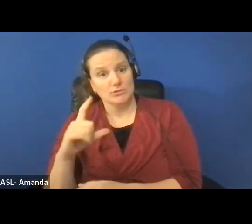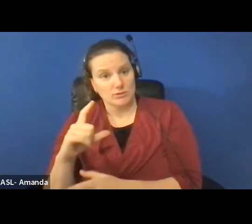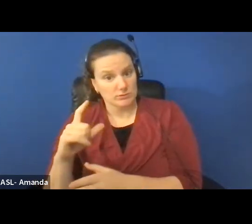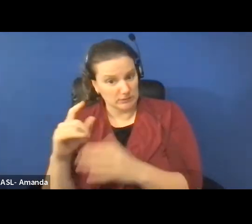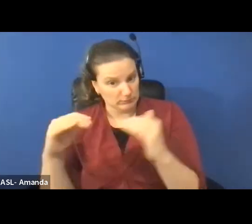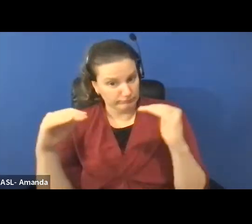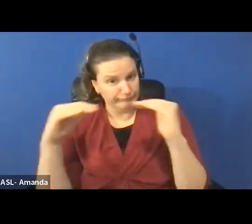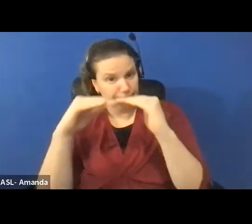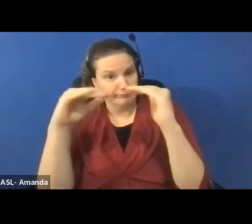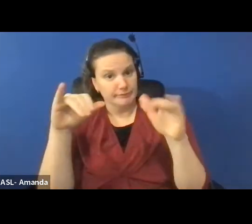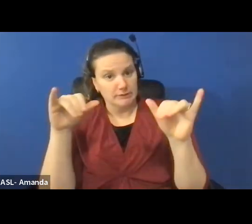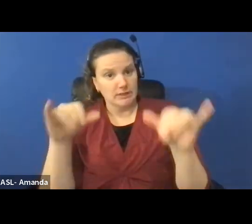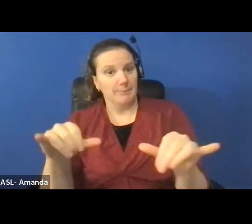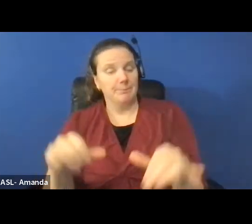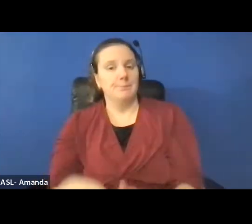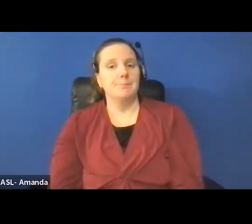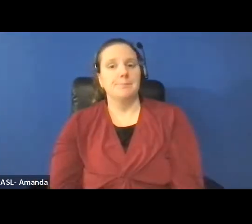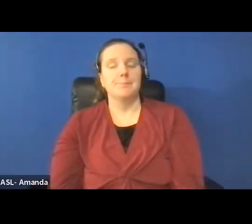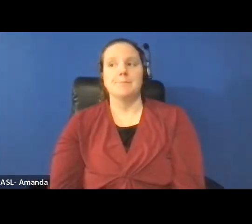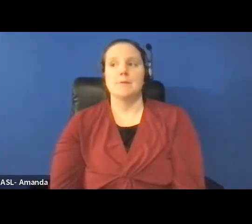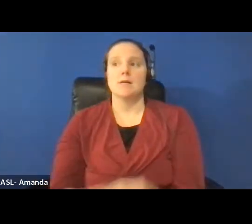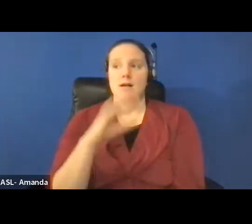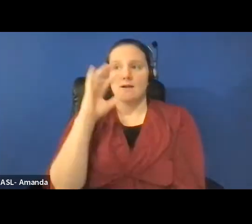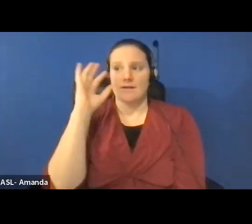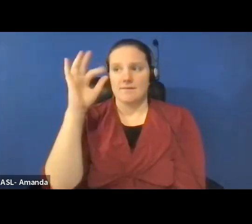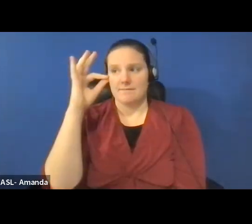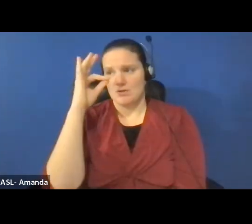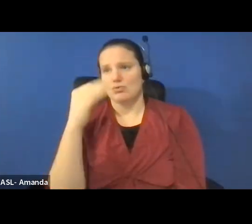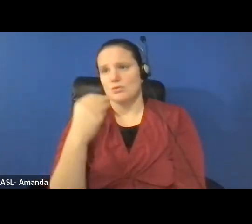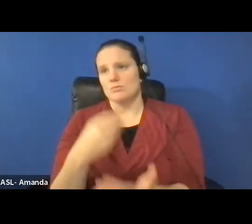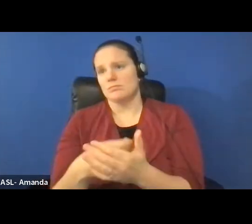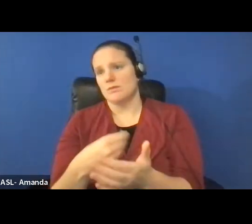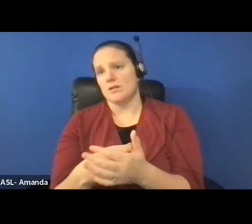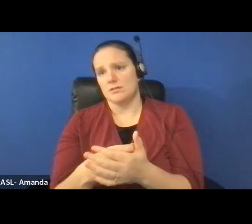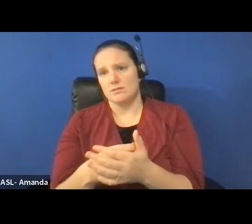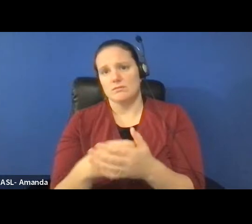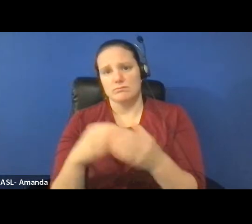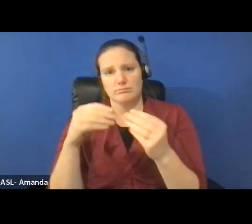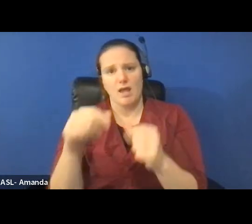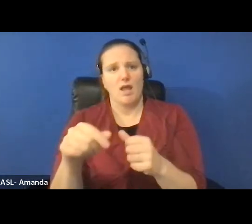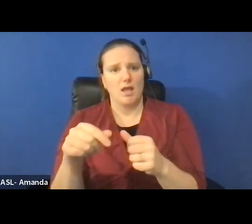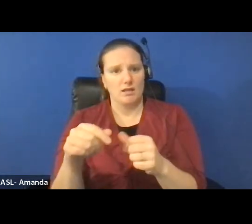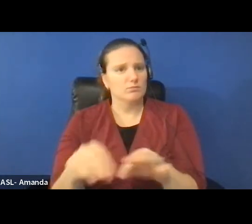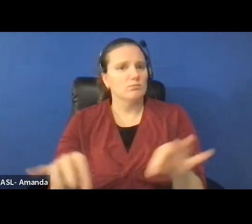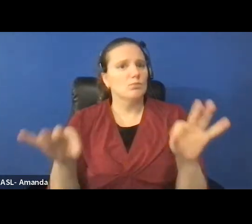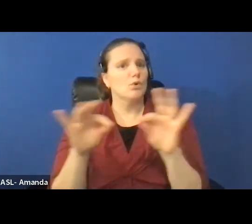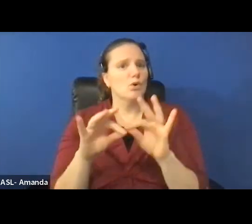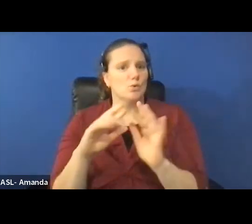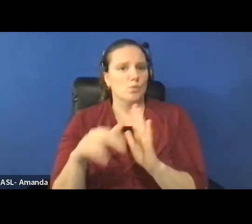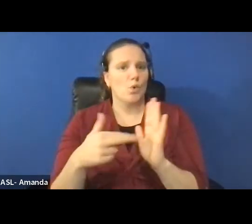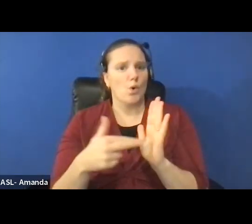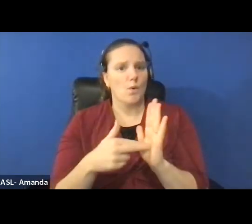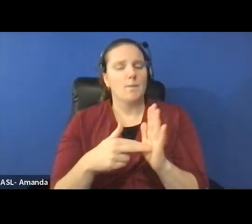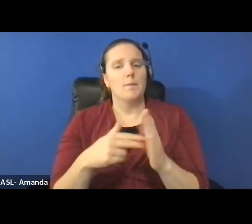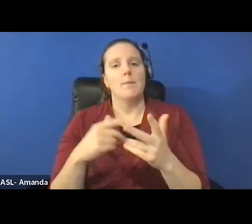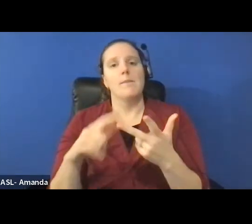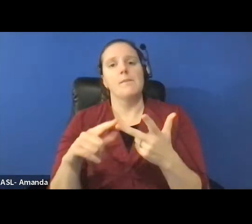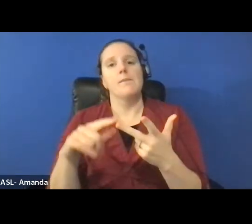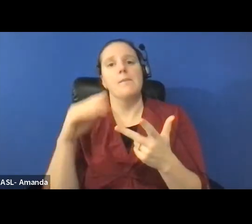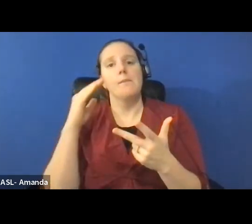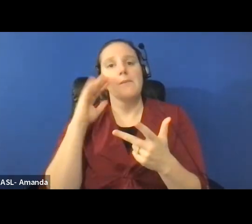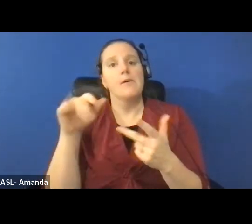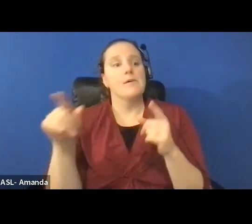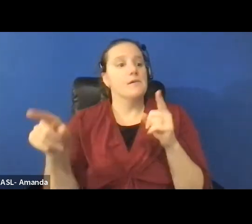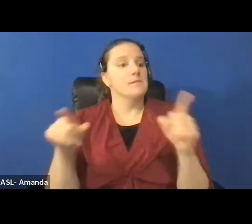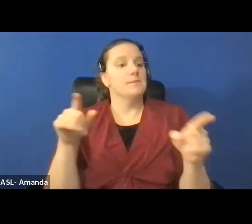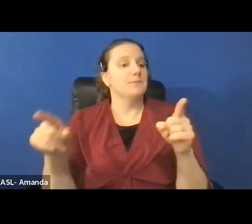year. Federal dollars are going to play a critical role, but we also know that those two